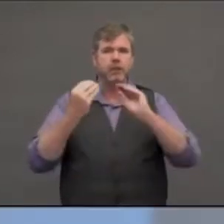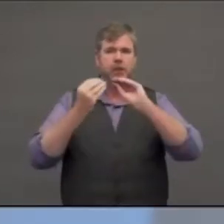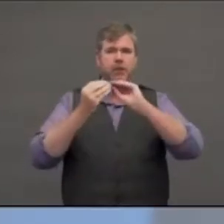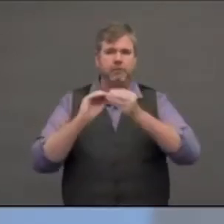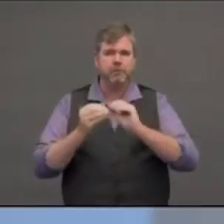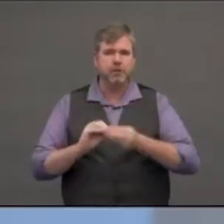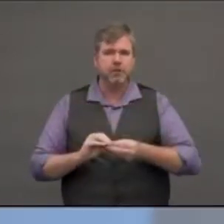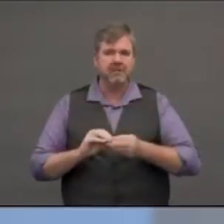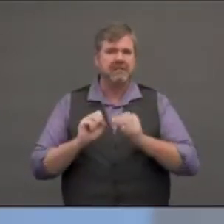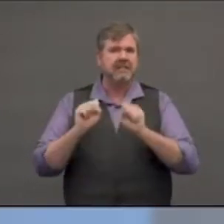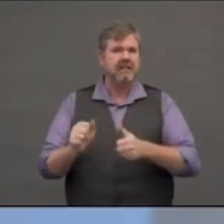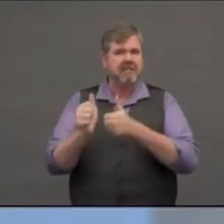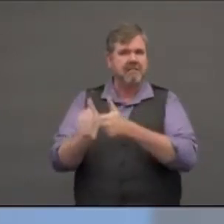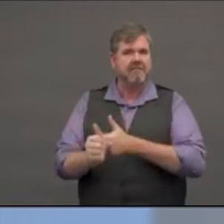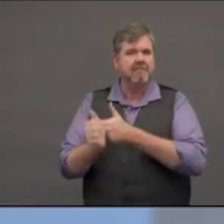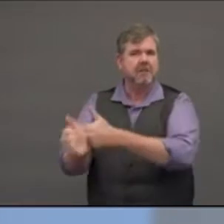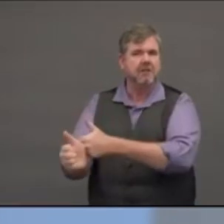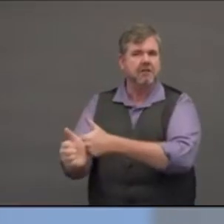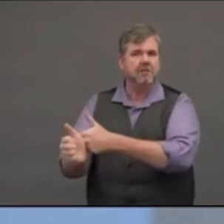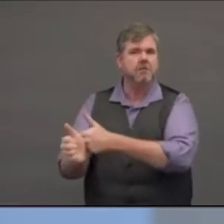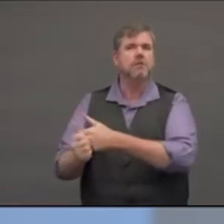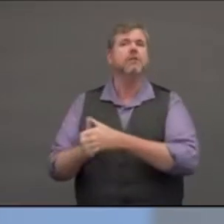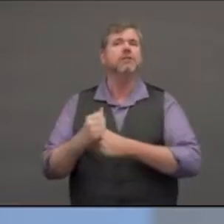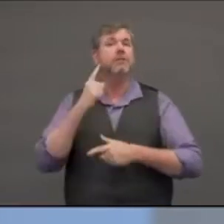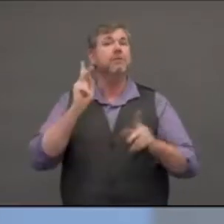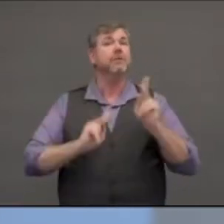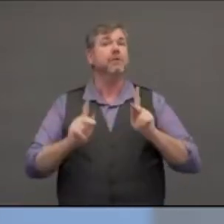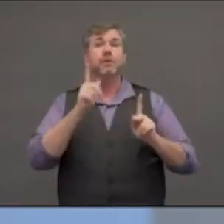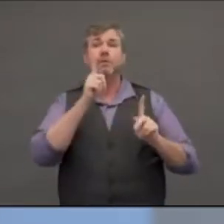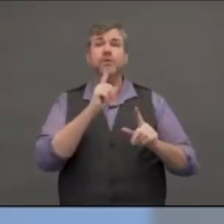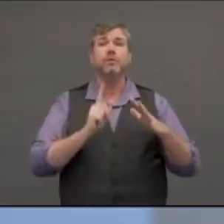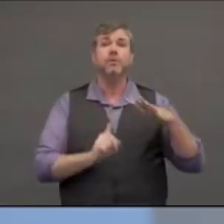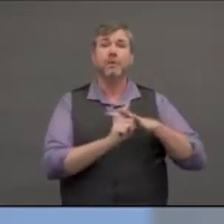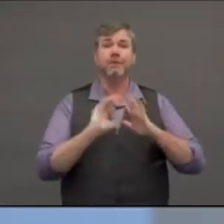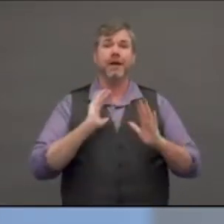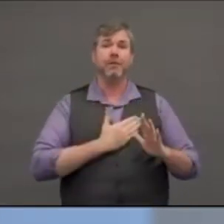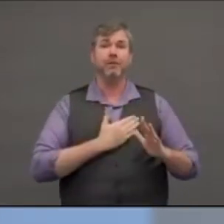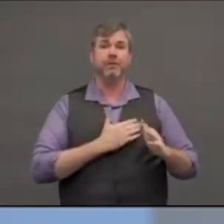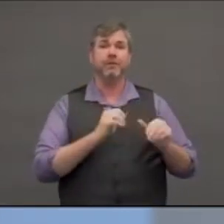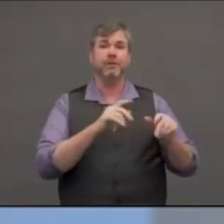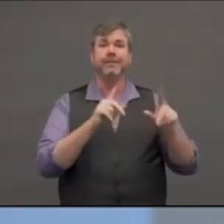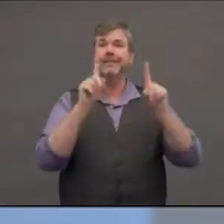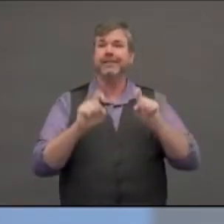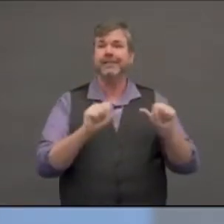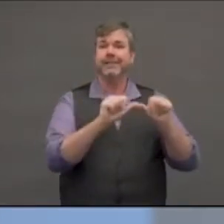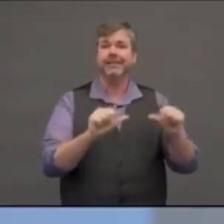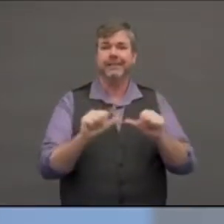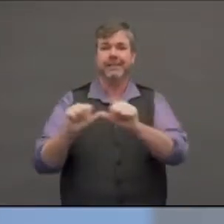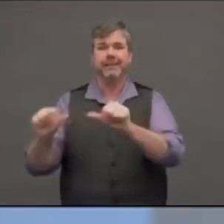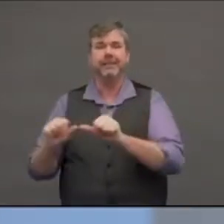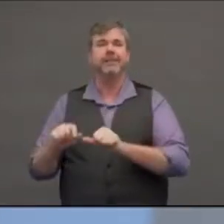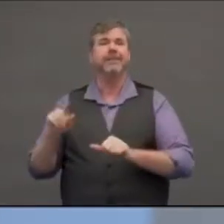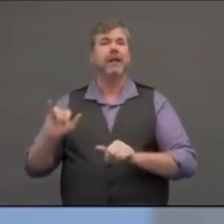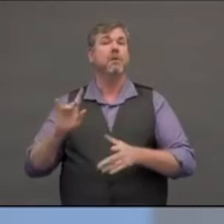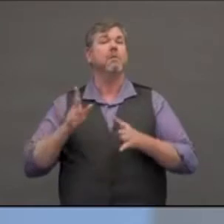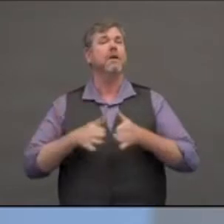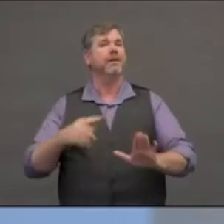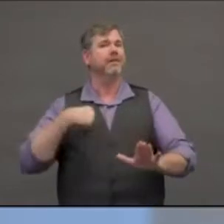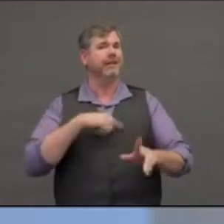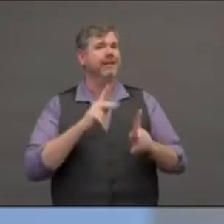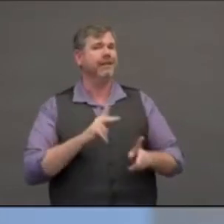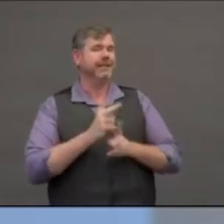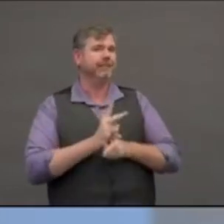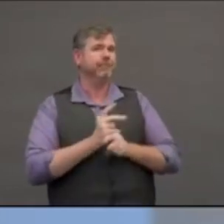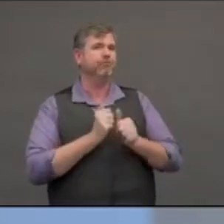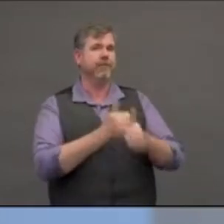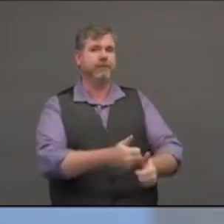sites that may have other providers out there in the county, so that we can keep track of that, obviously. But yeah, I just want to reiterate what Larry had said as